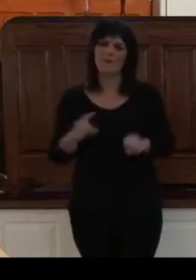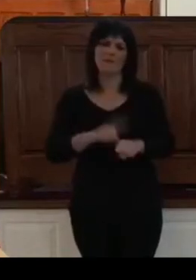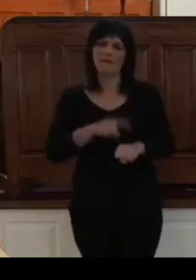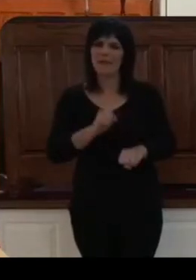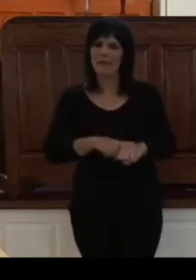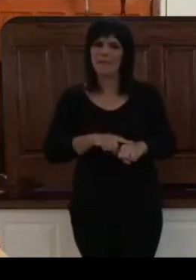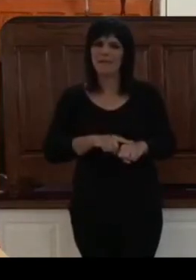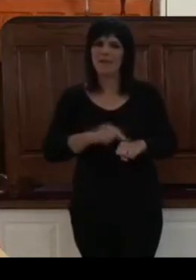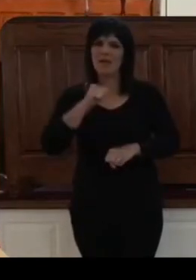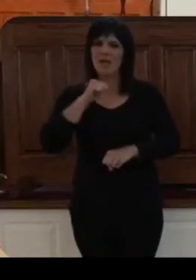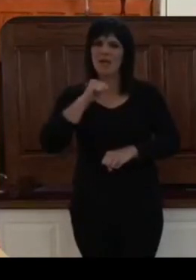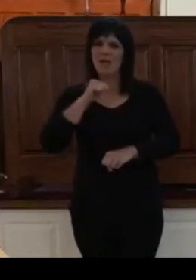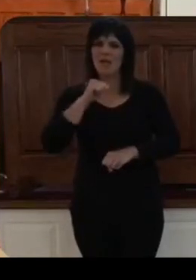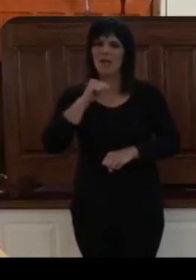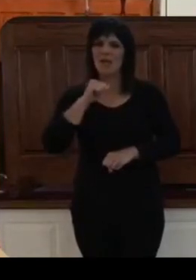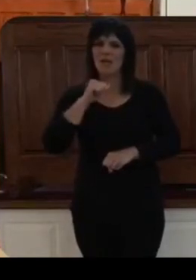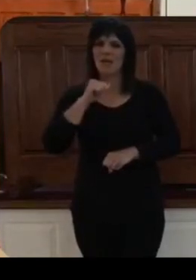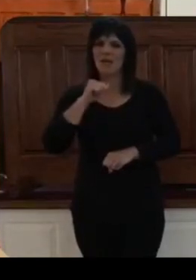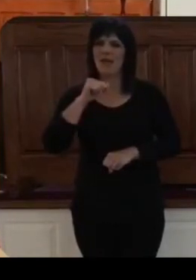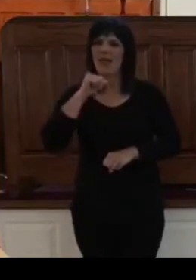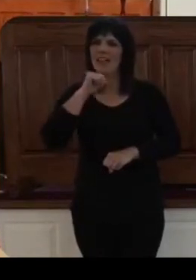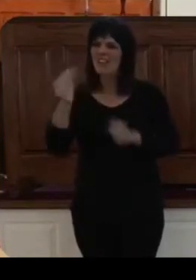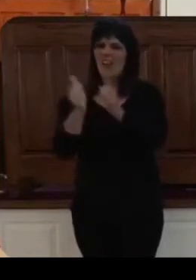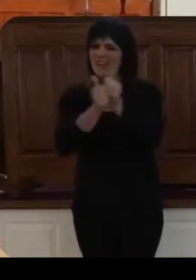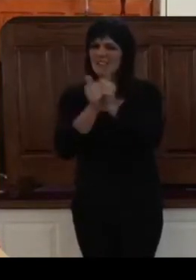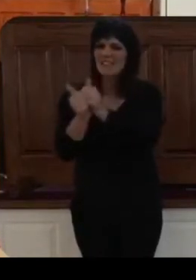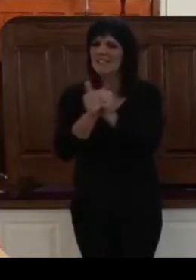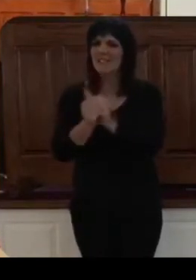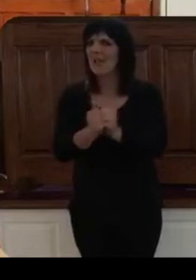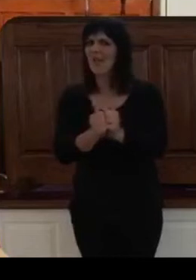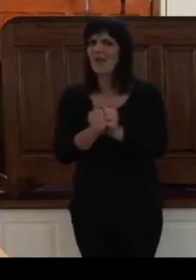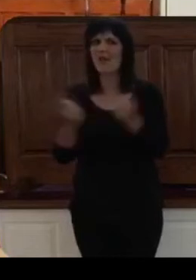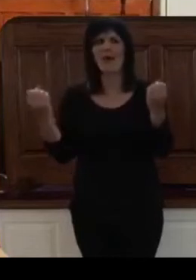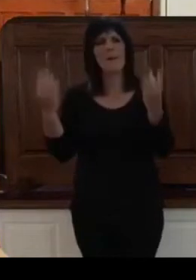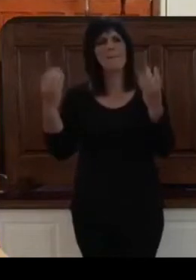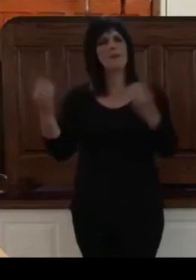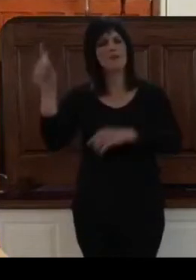have our nose in each other's faces, and we're not together as much as we need